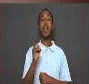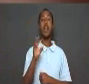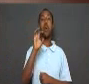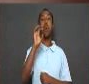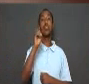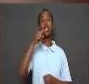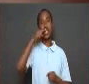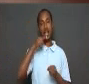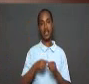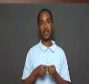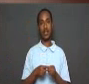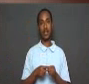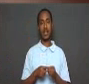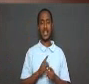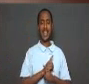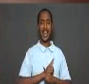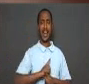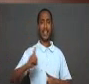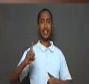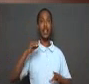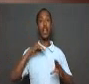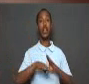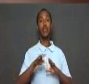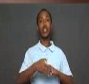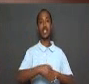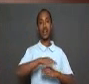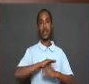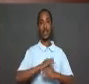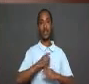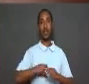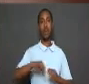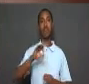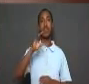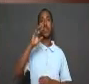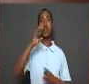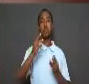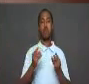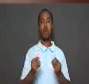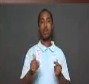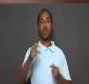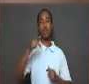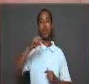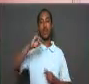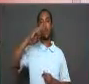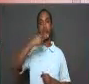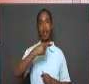oxygen gas directly into the surface of the molten pig iron.